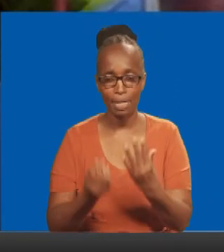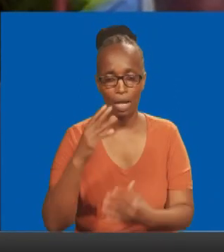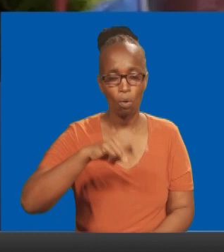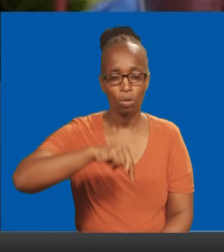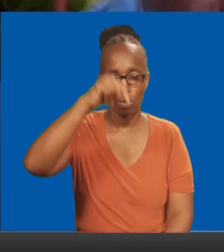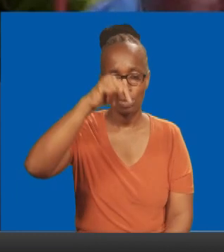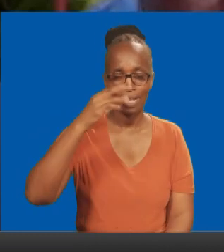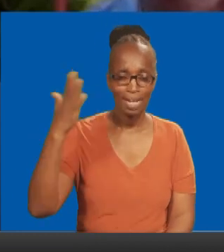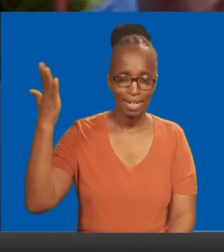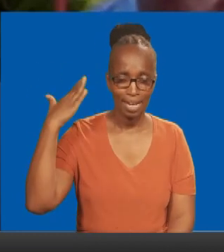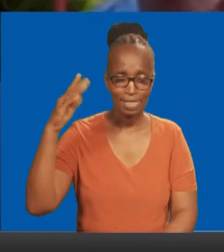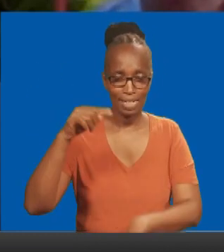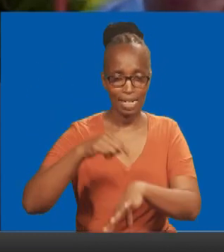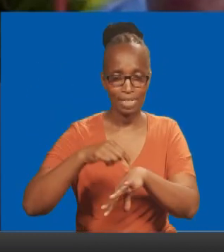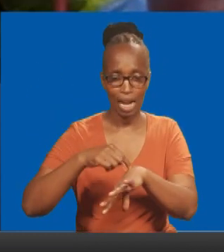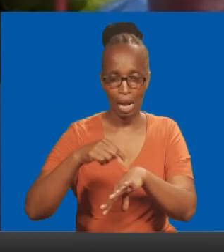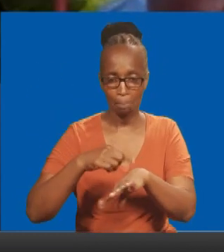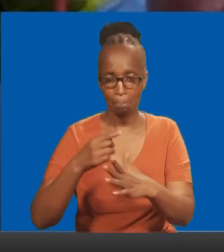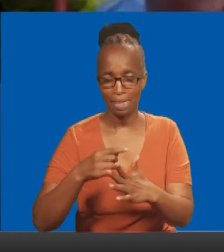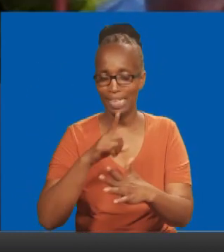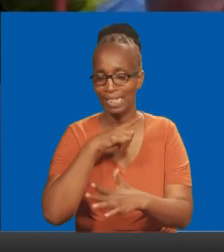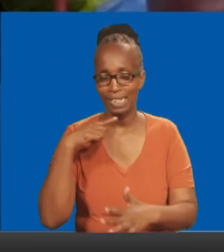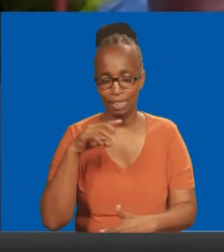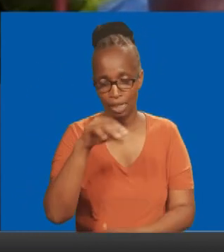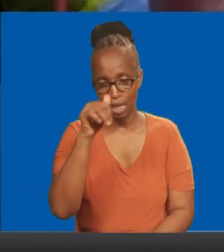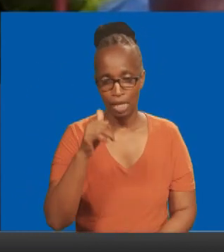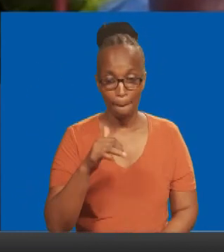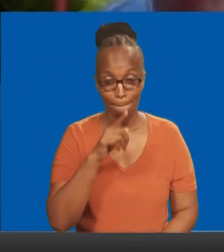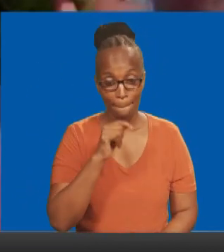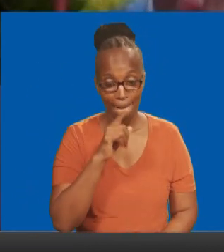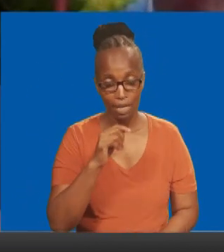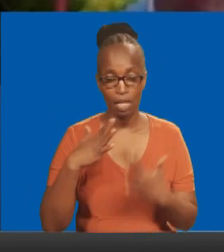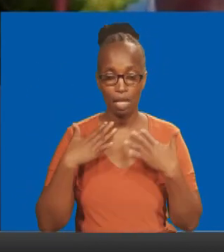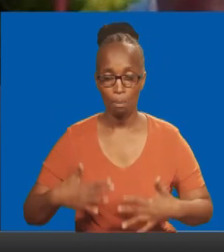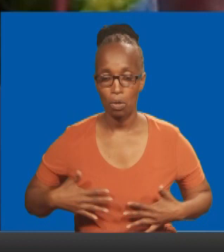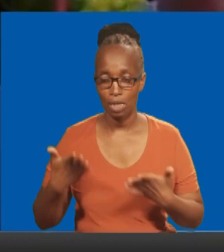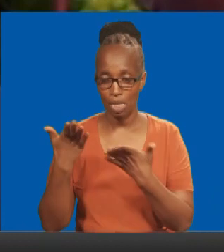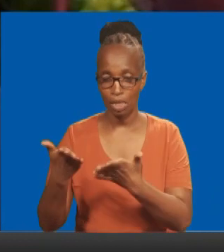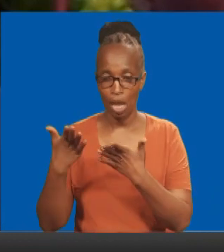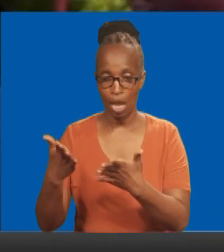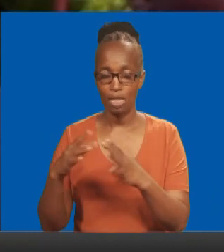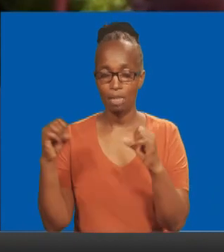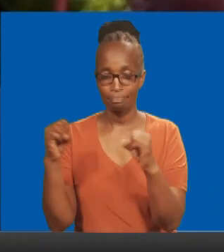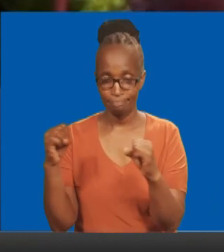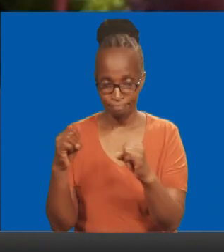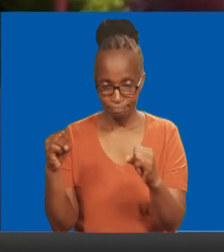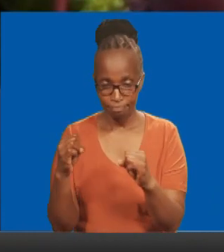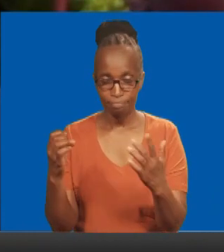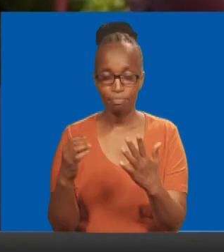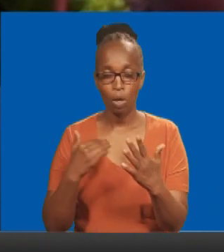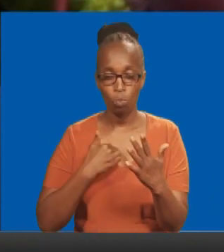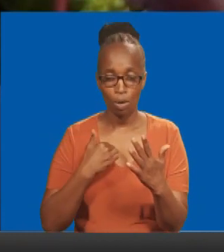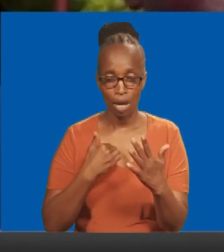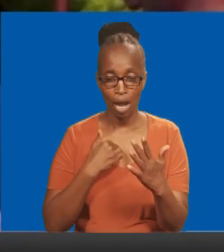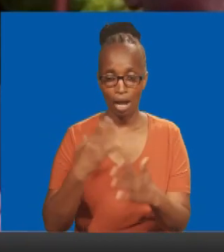North. The other day it was Yatia, and they also killed another man, and the body is in the mortuary. So as we talk, we